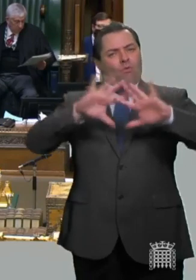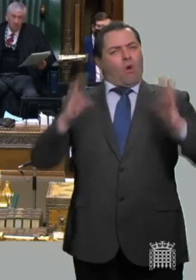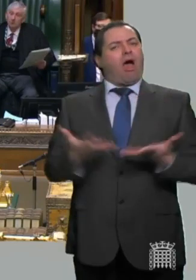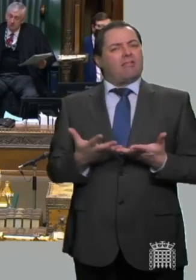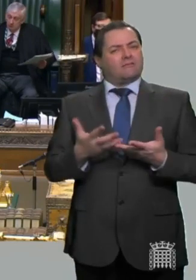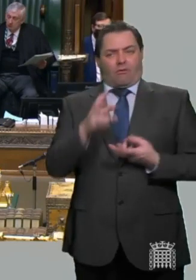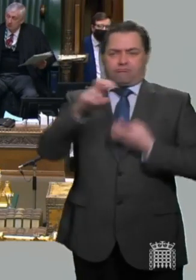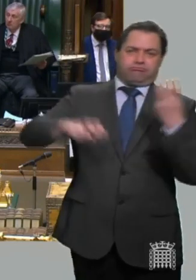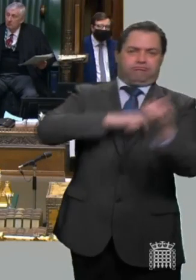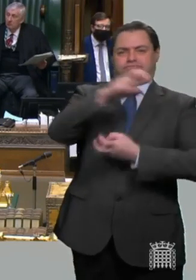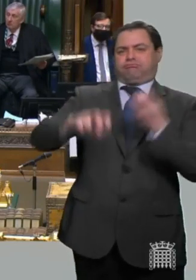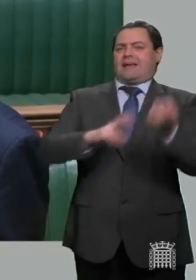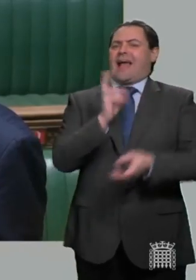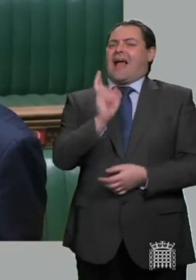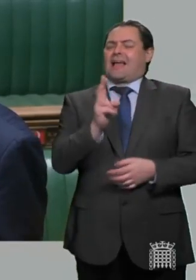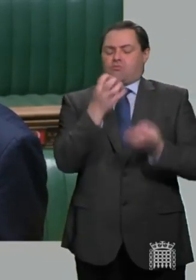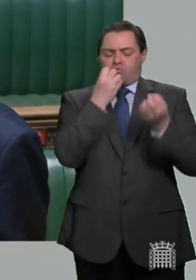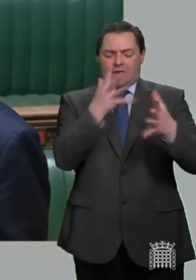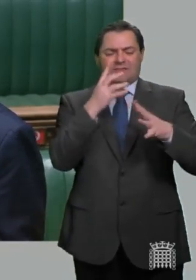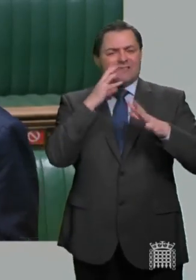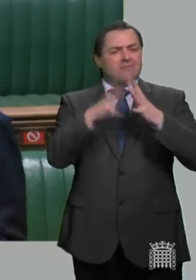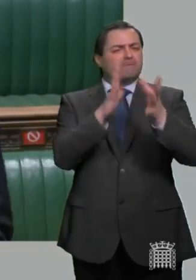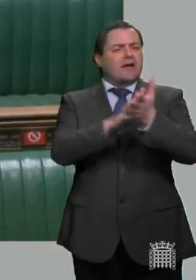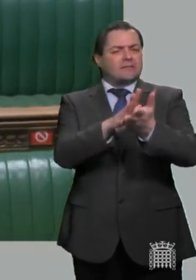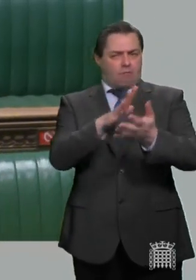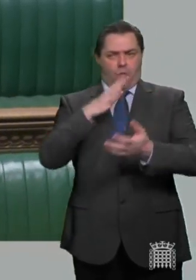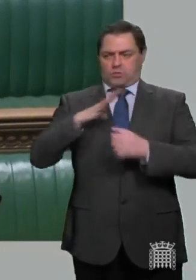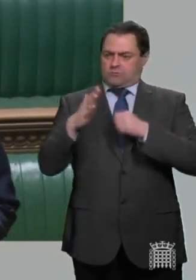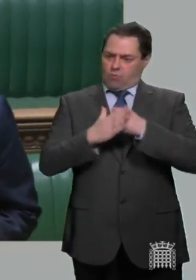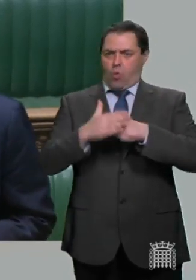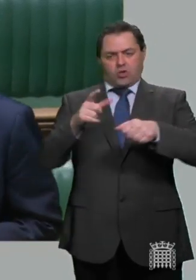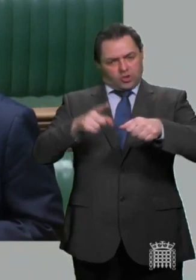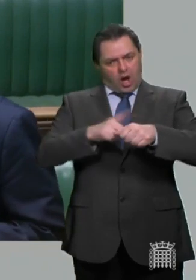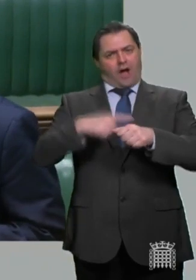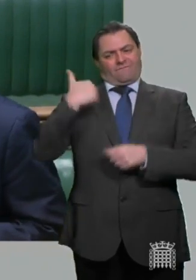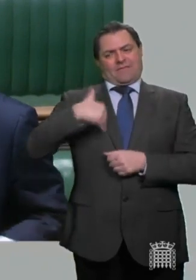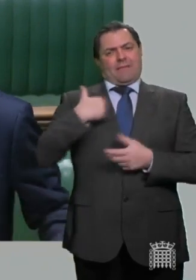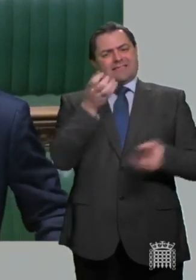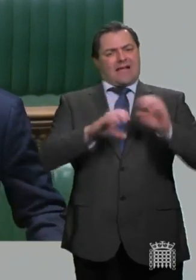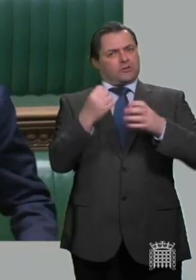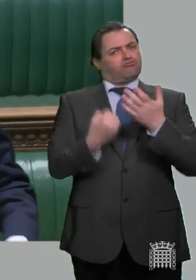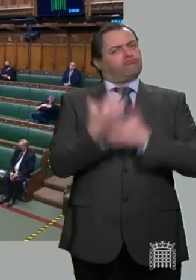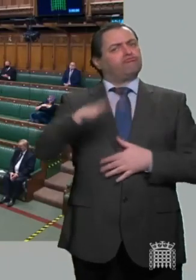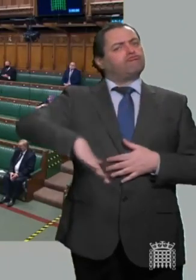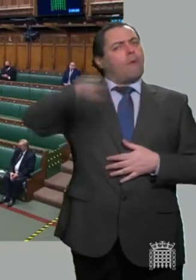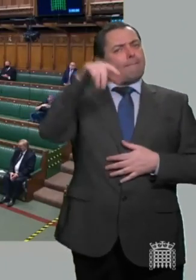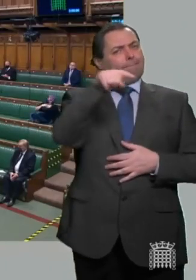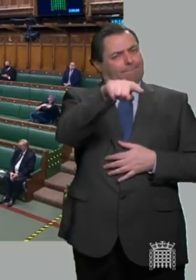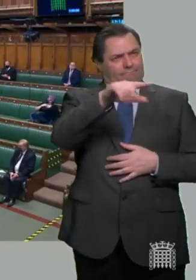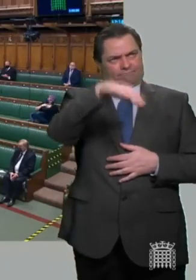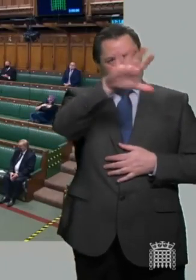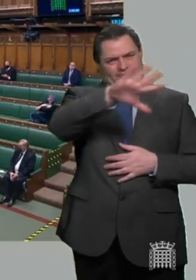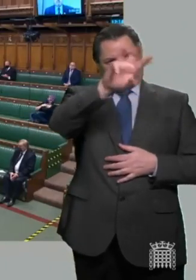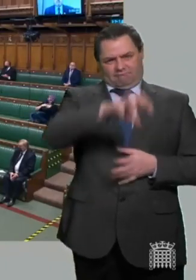world. It was wonderful to see it happening in Wrexham. want to see many more young female scientists growing up in that part of the world. Let's head to Graham